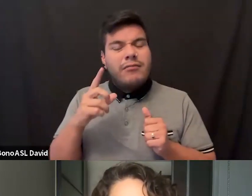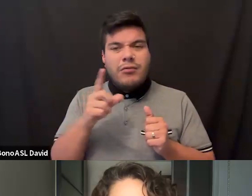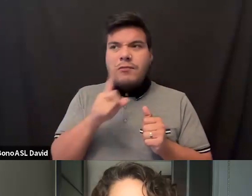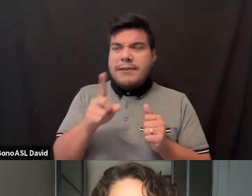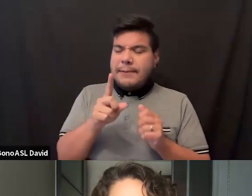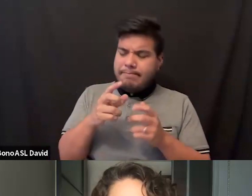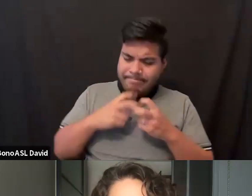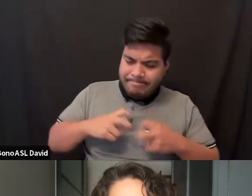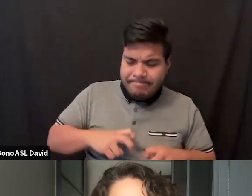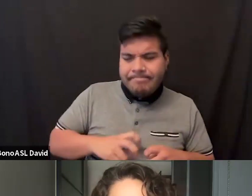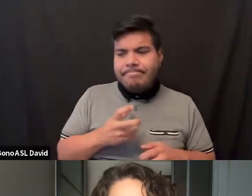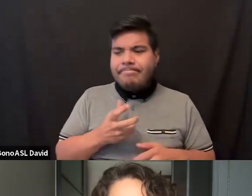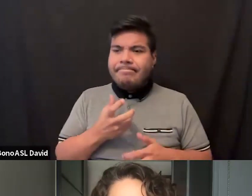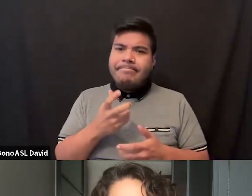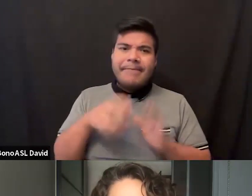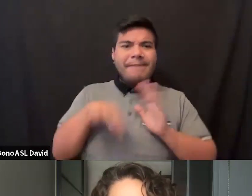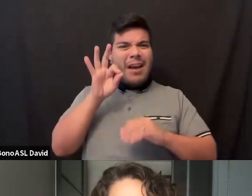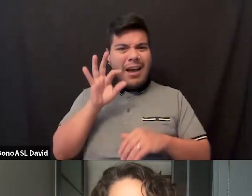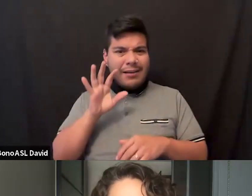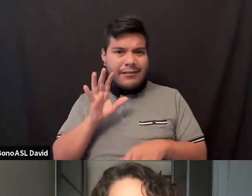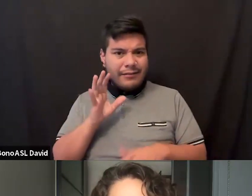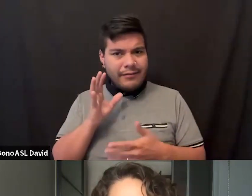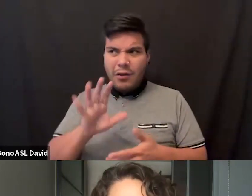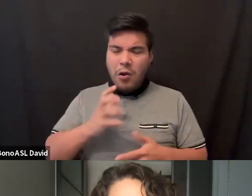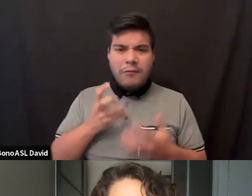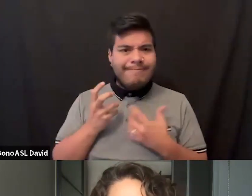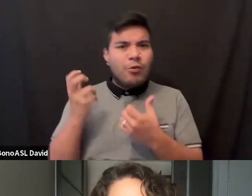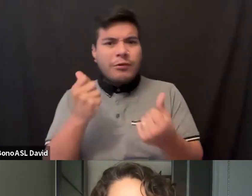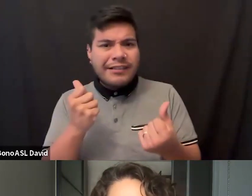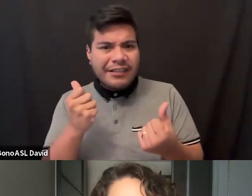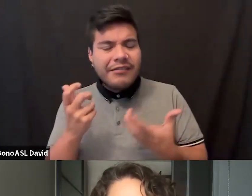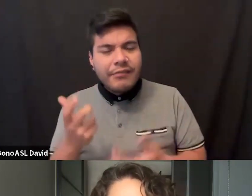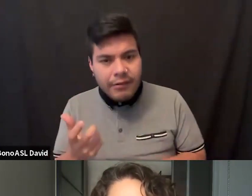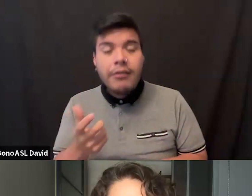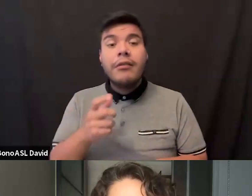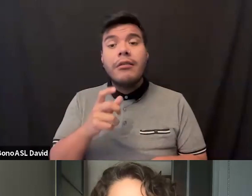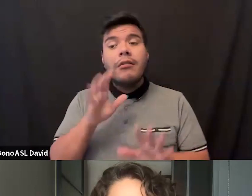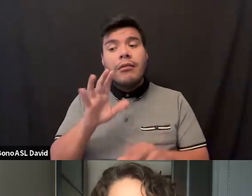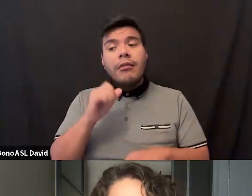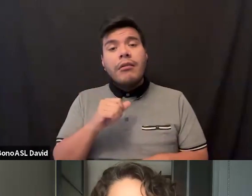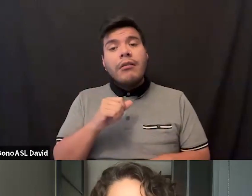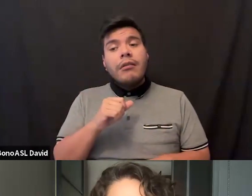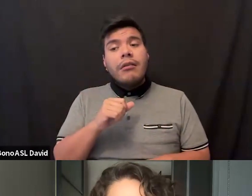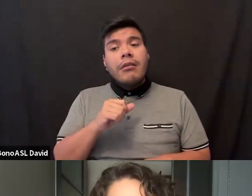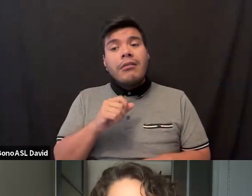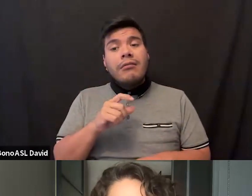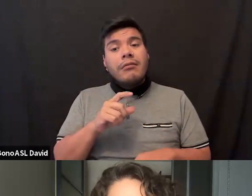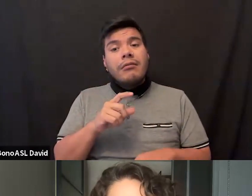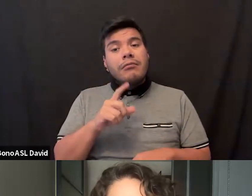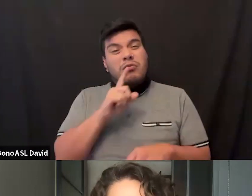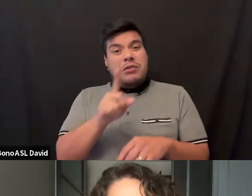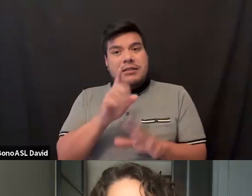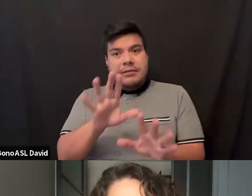like that watching it. What really struck me is not just their courage, but not the fact that all of their stories are sort of